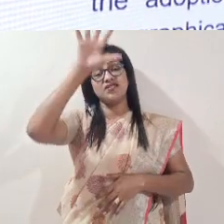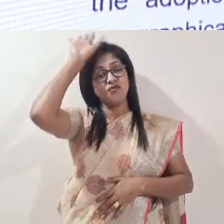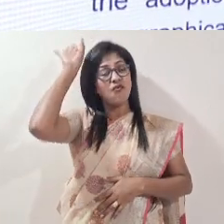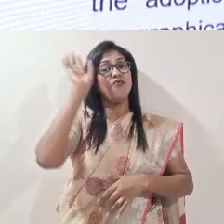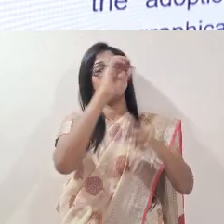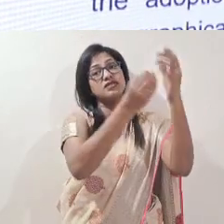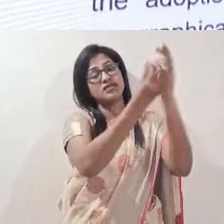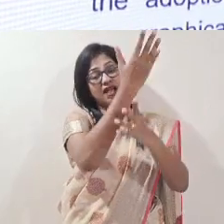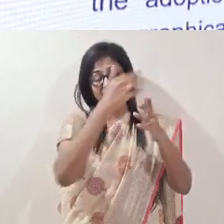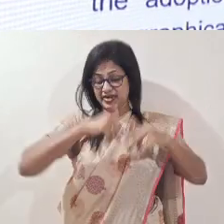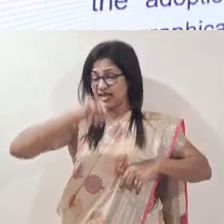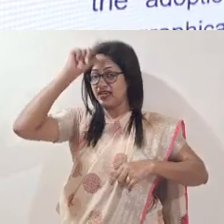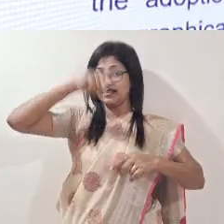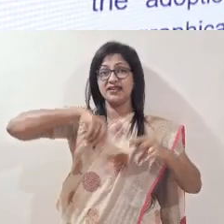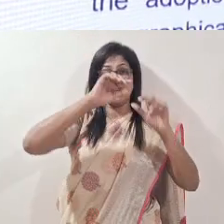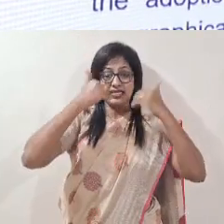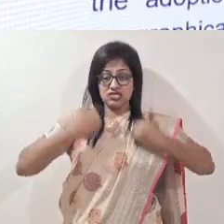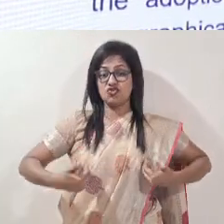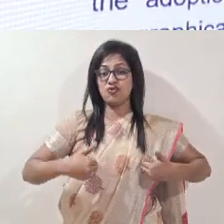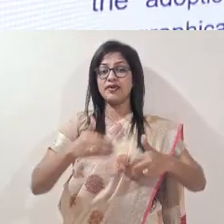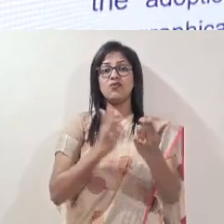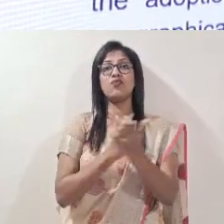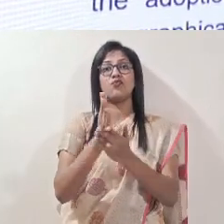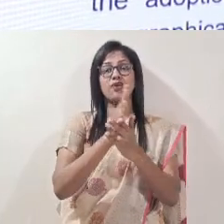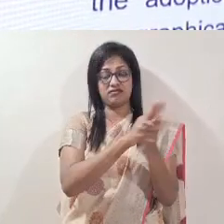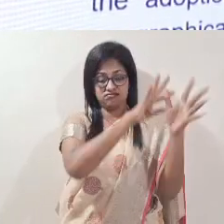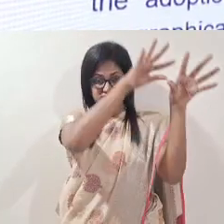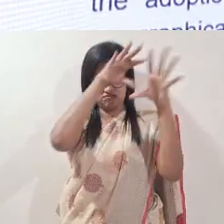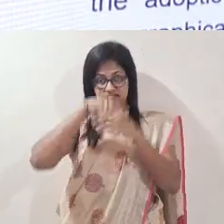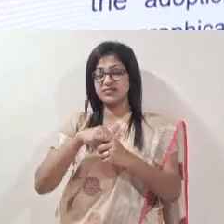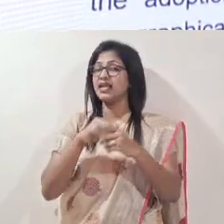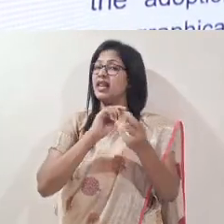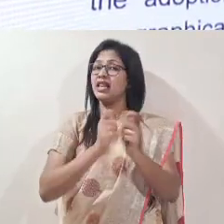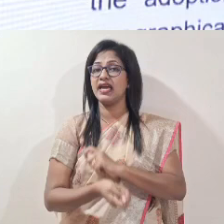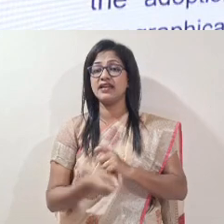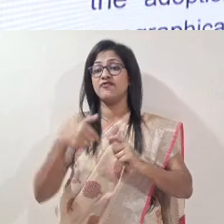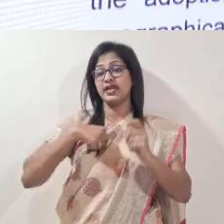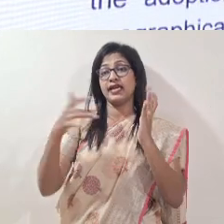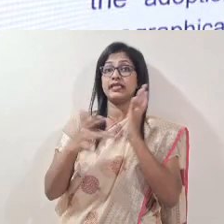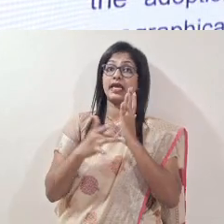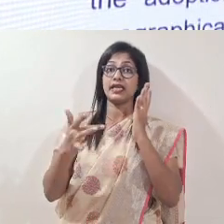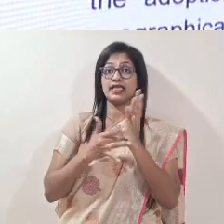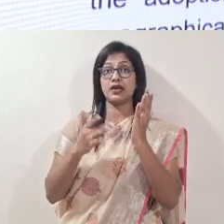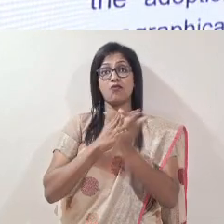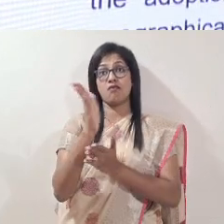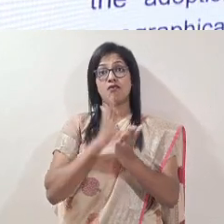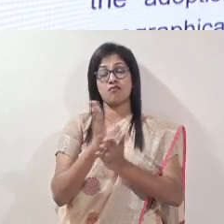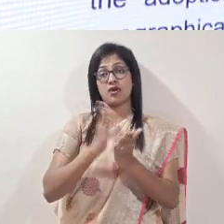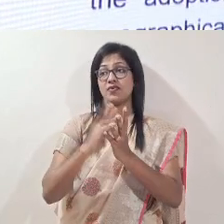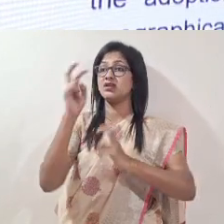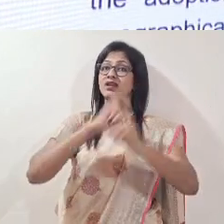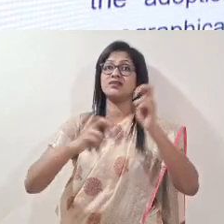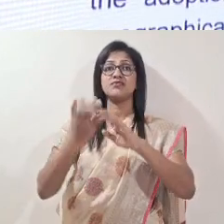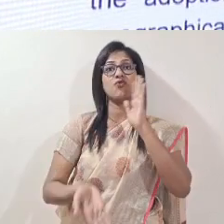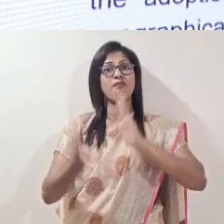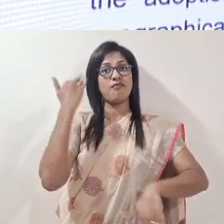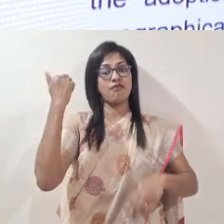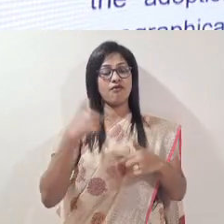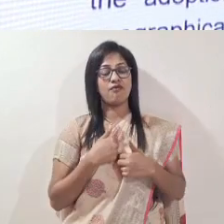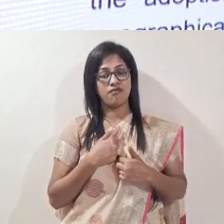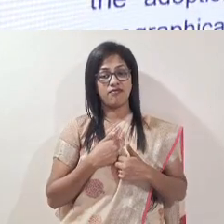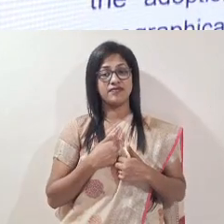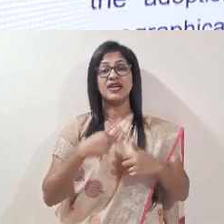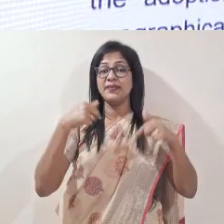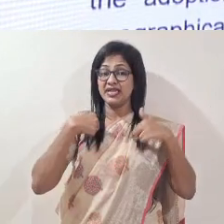this humanistic approach in urban design. We are more of technical approaches into transportation space. So I